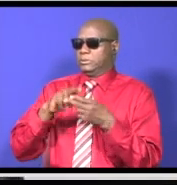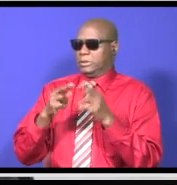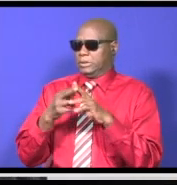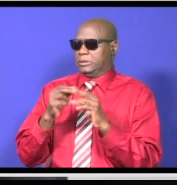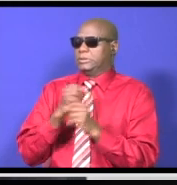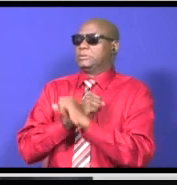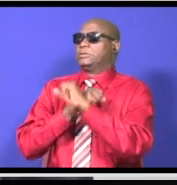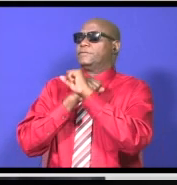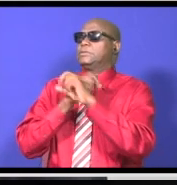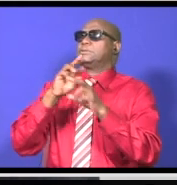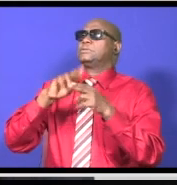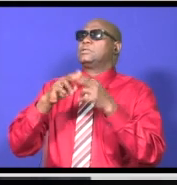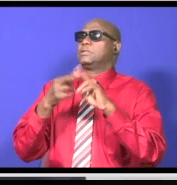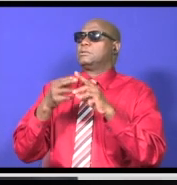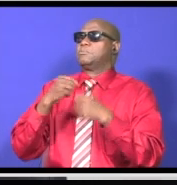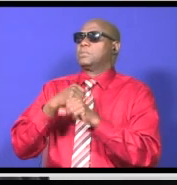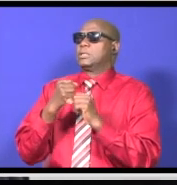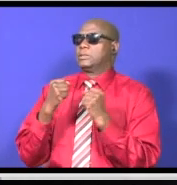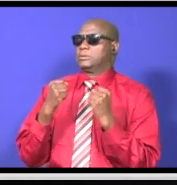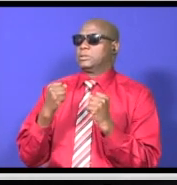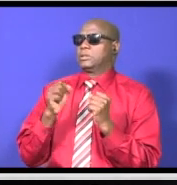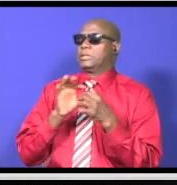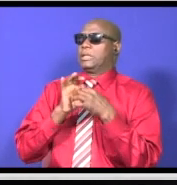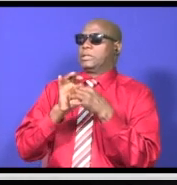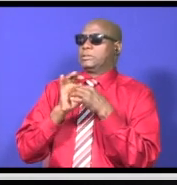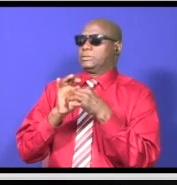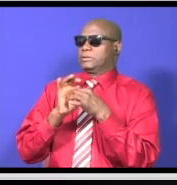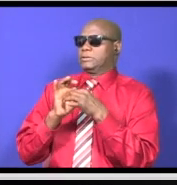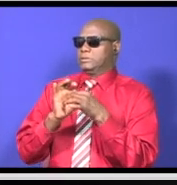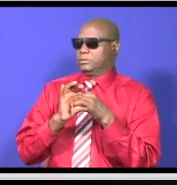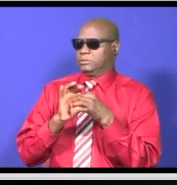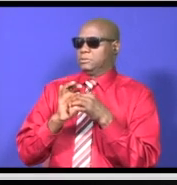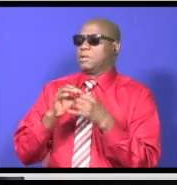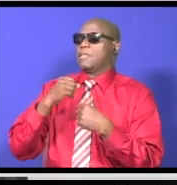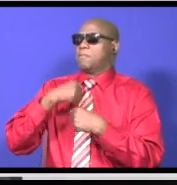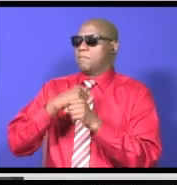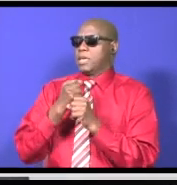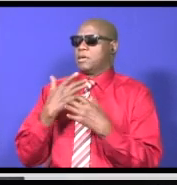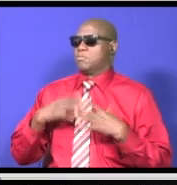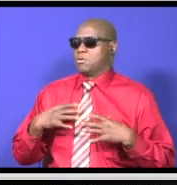standards, strengthening community linkages, and building people are part and parcel of what we do.